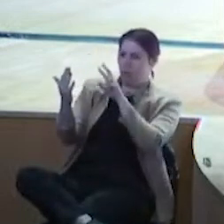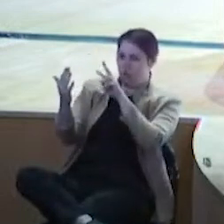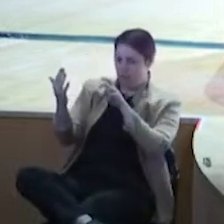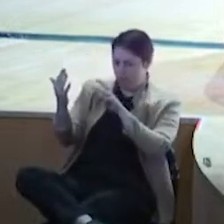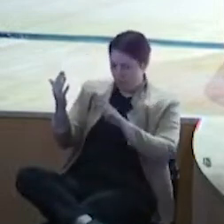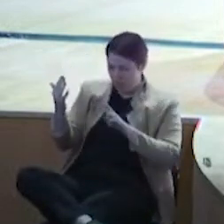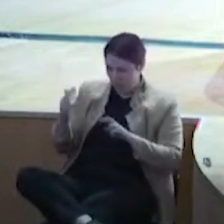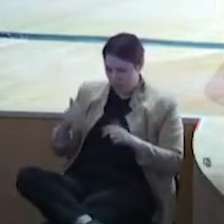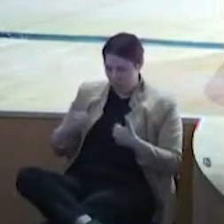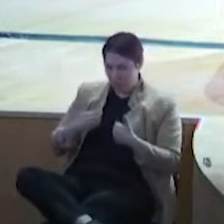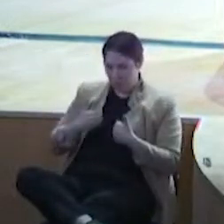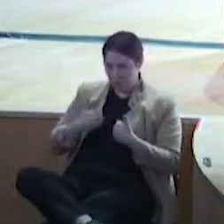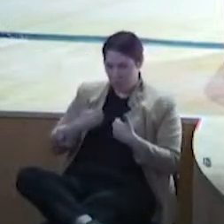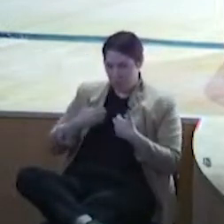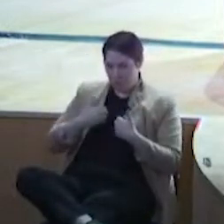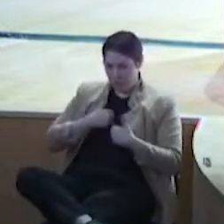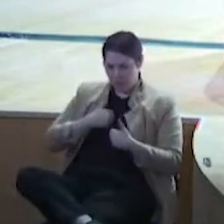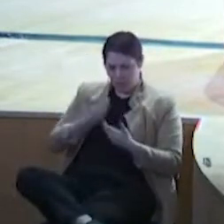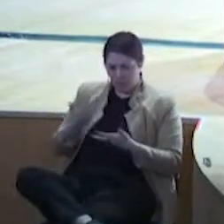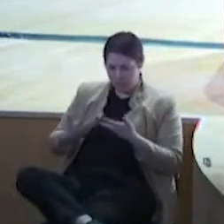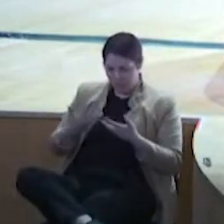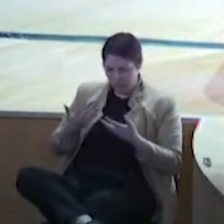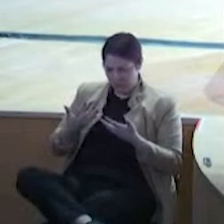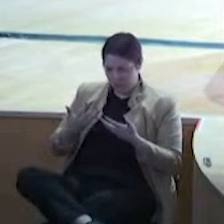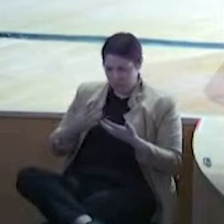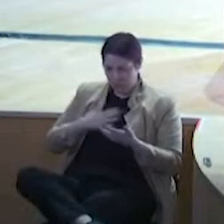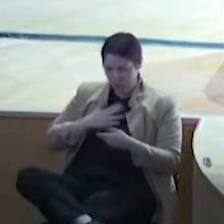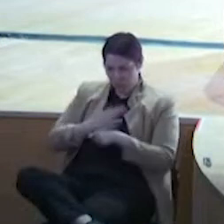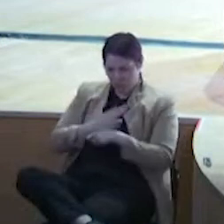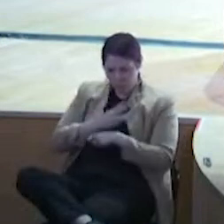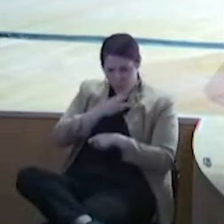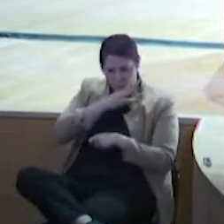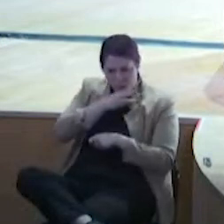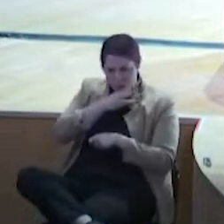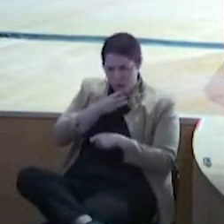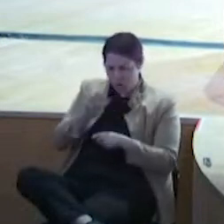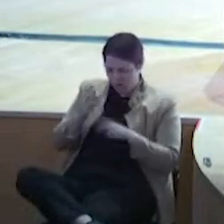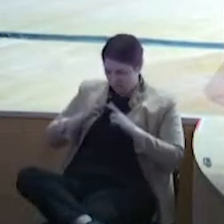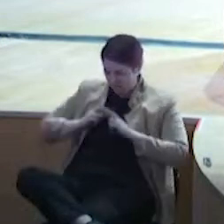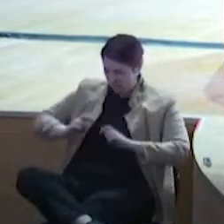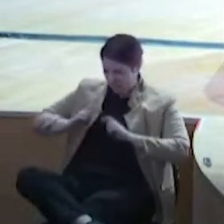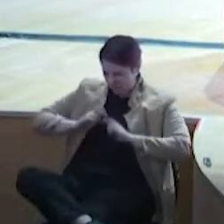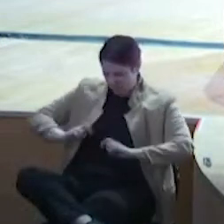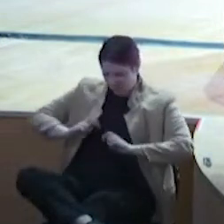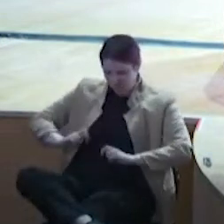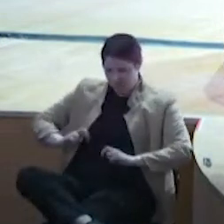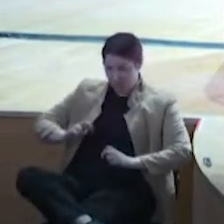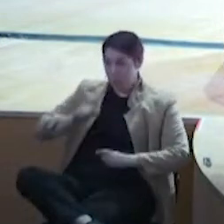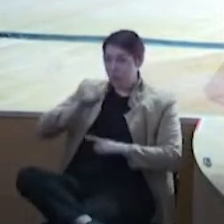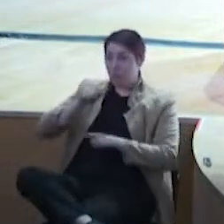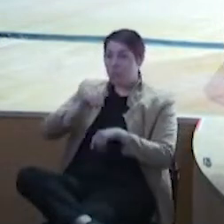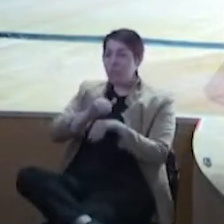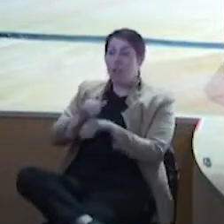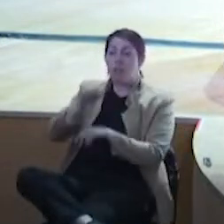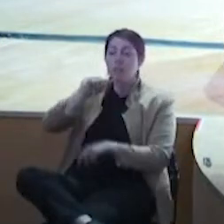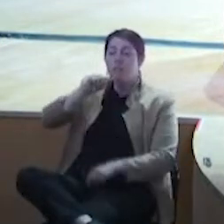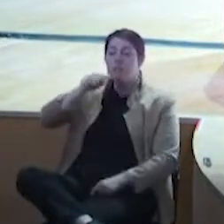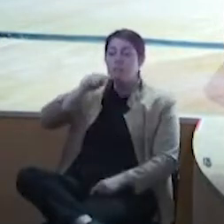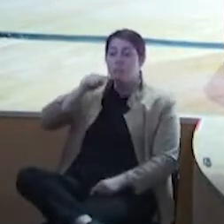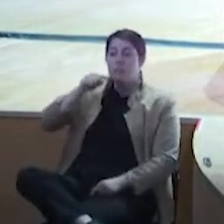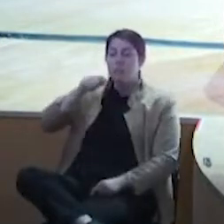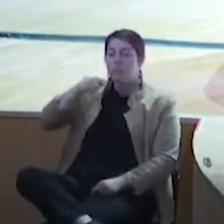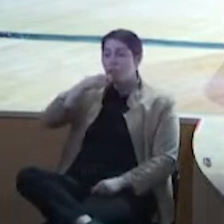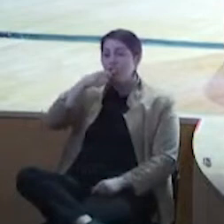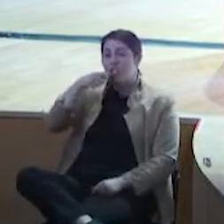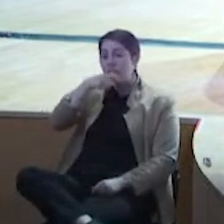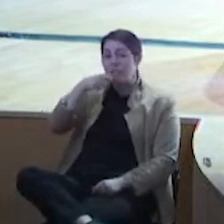and address your own water usage, whether that's brushing your teeth, whether that's washing your